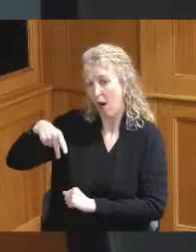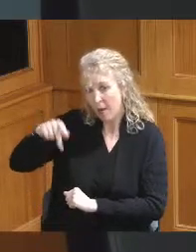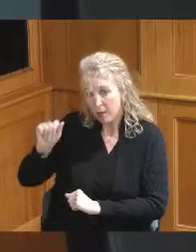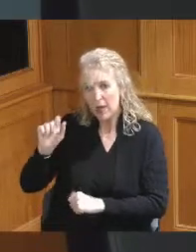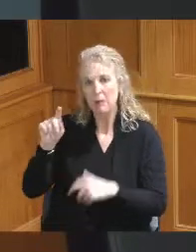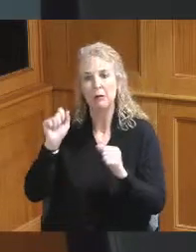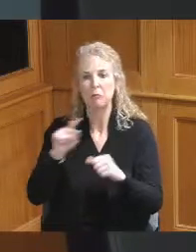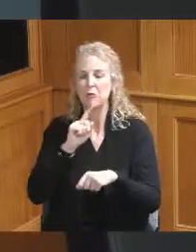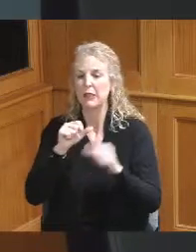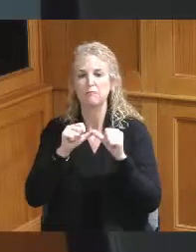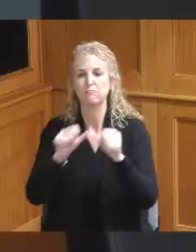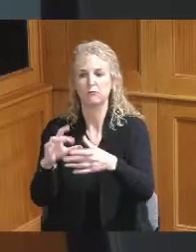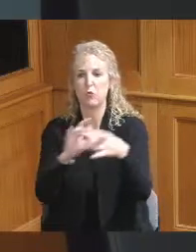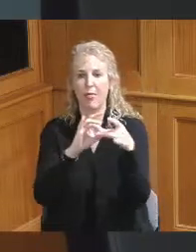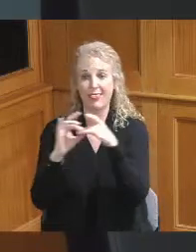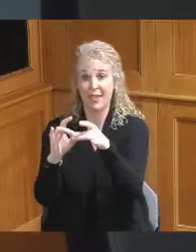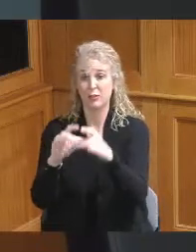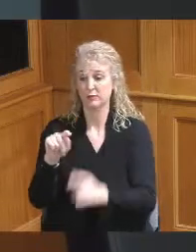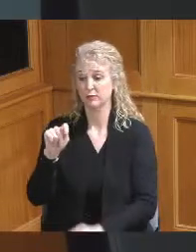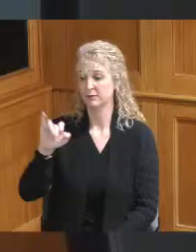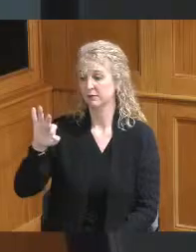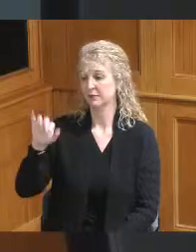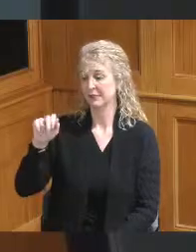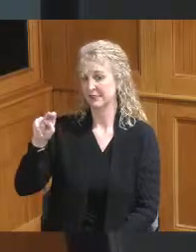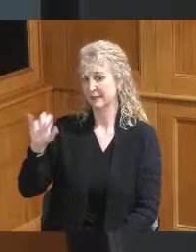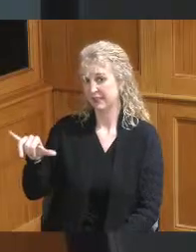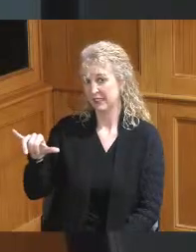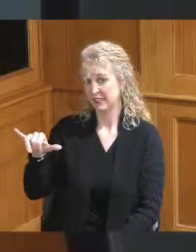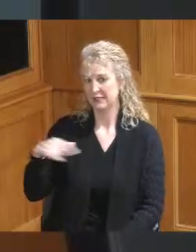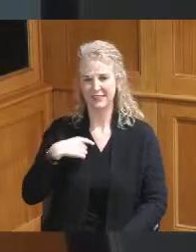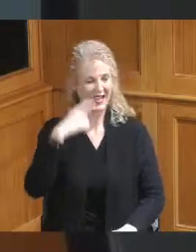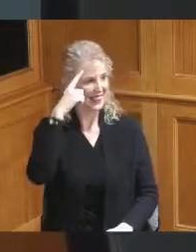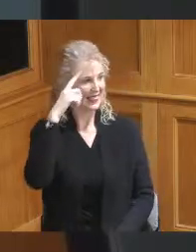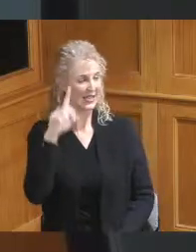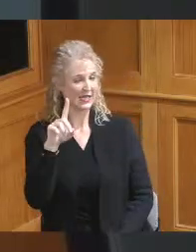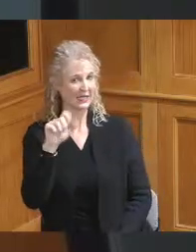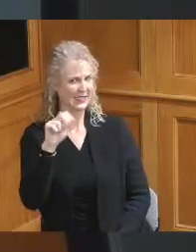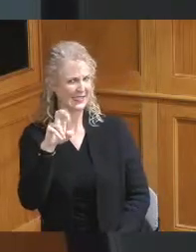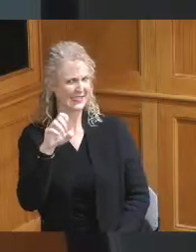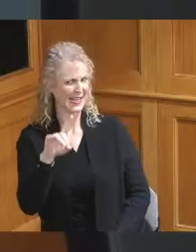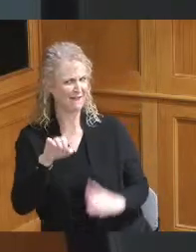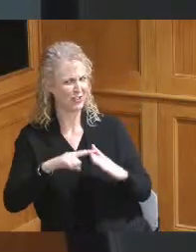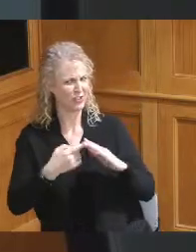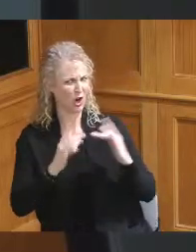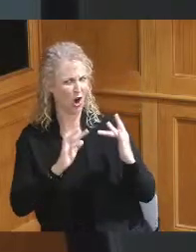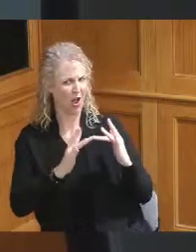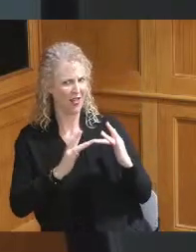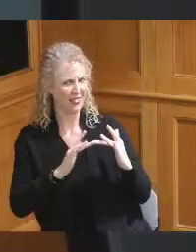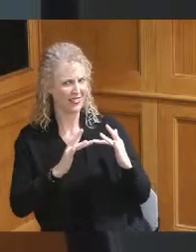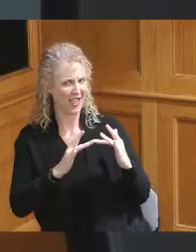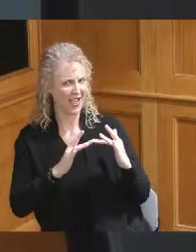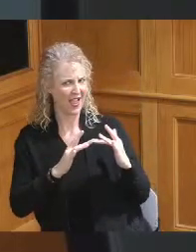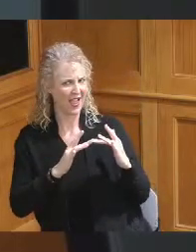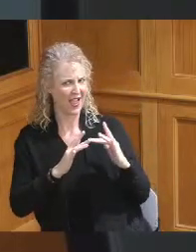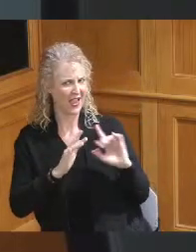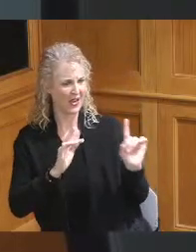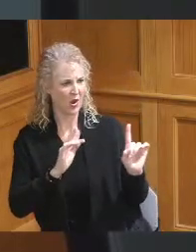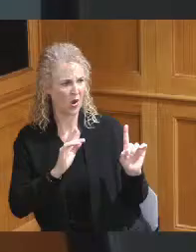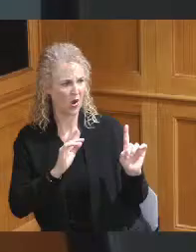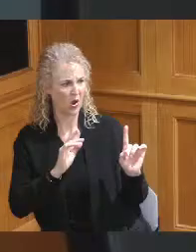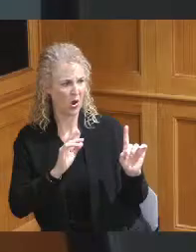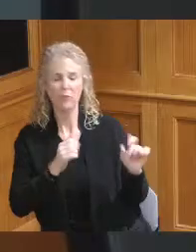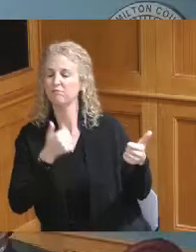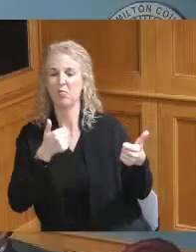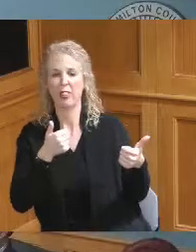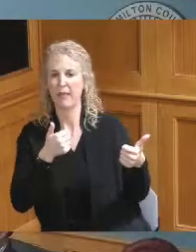So, Tiffany, I guess you are going to present. Actually, David's going to kick us off. He did say it's a little hard to keep. Oh, no, never mind. He gave me a